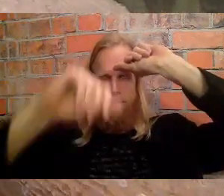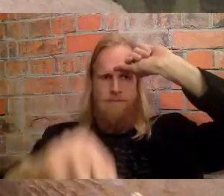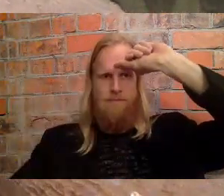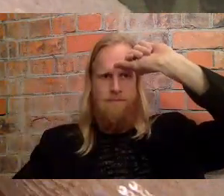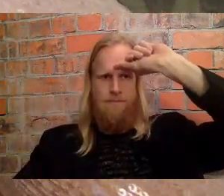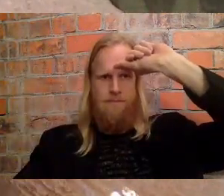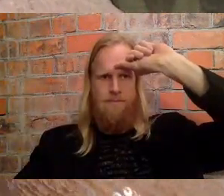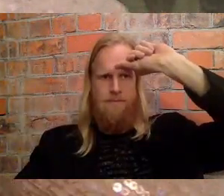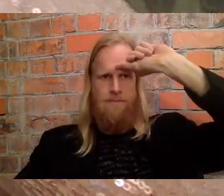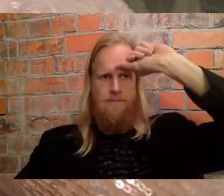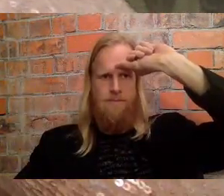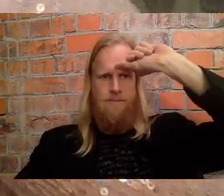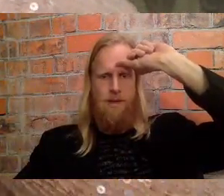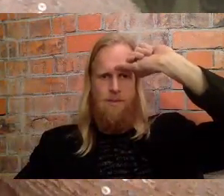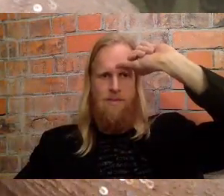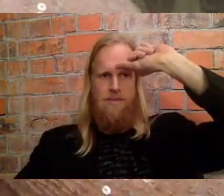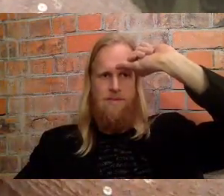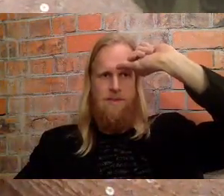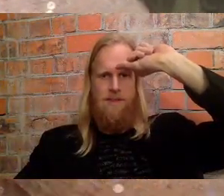afraid.